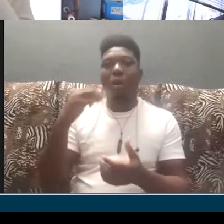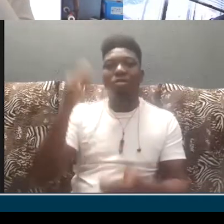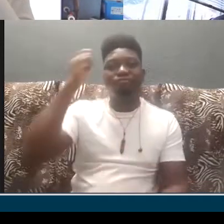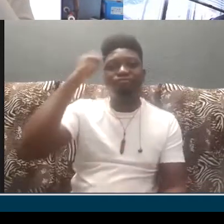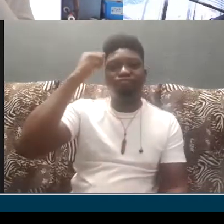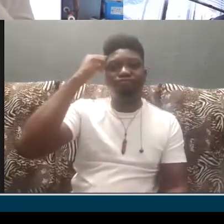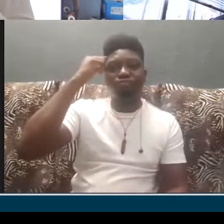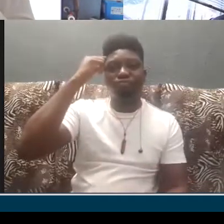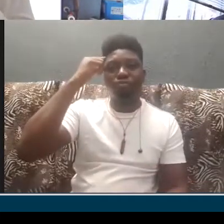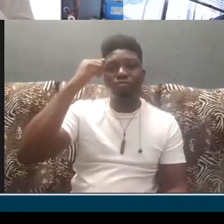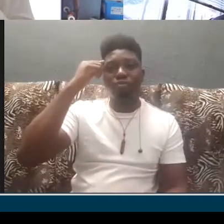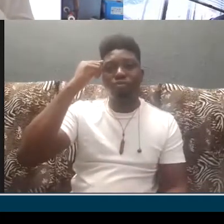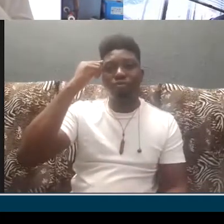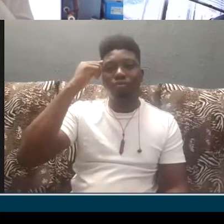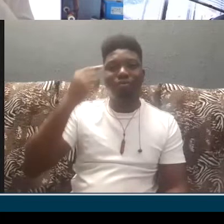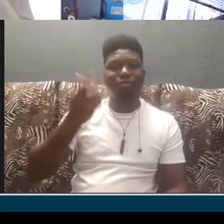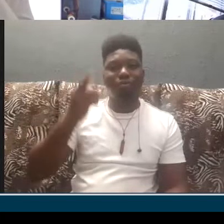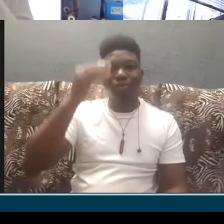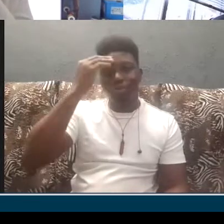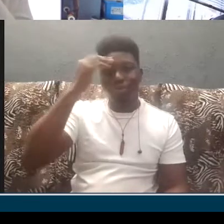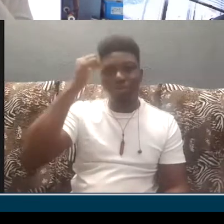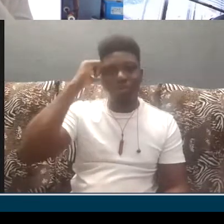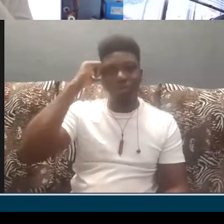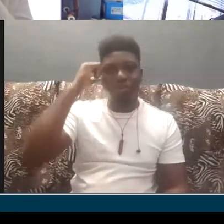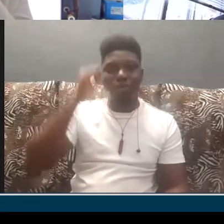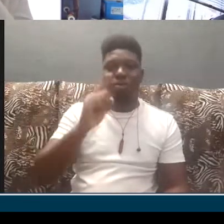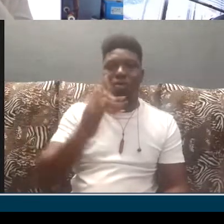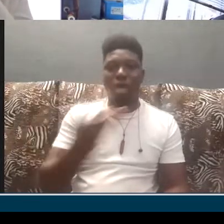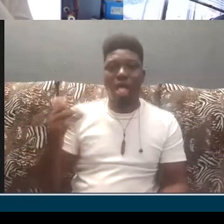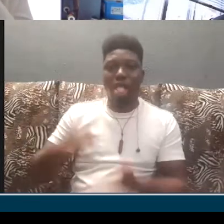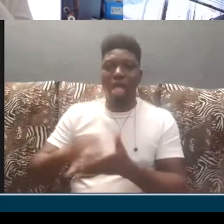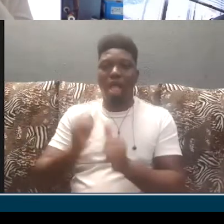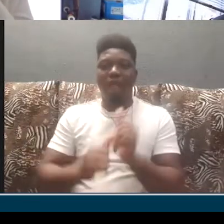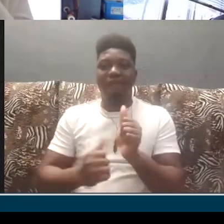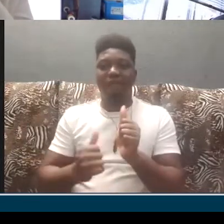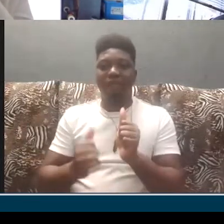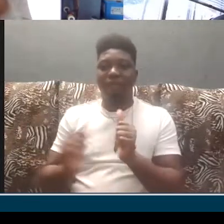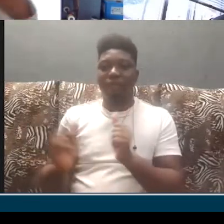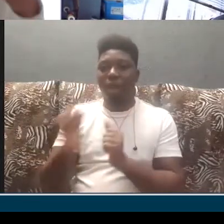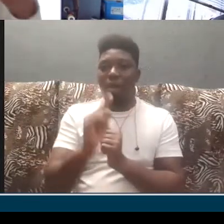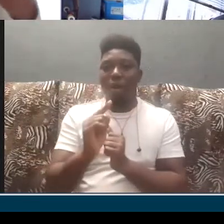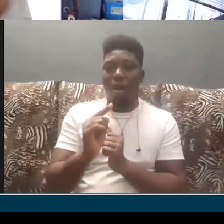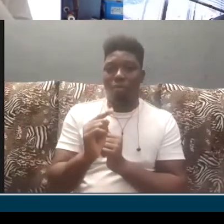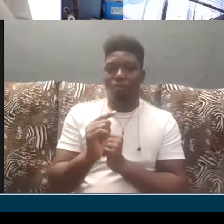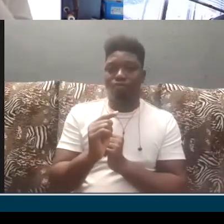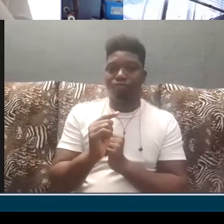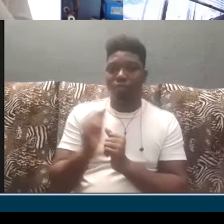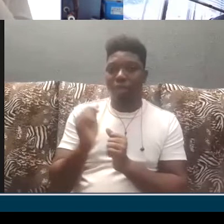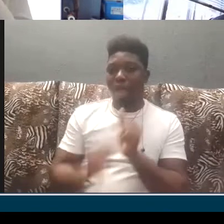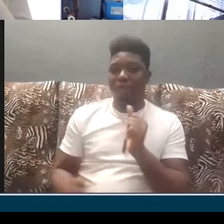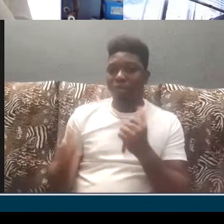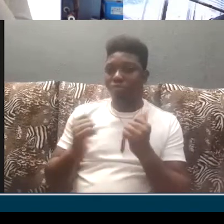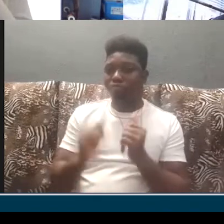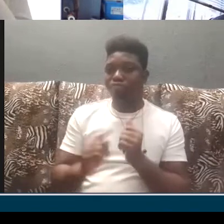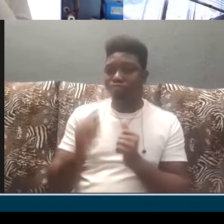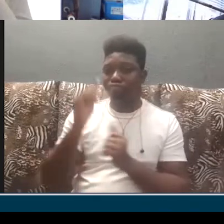what, if there's one thing that everybody takes away from today's call, what is it that you would